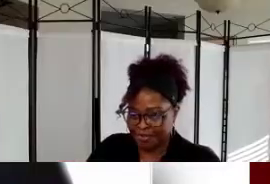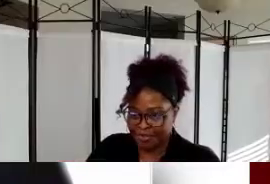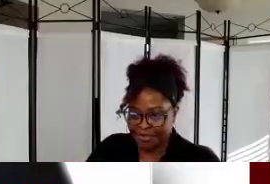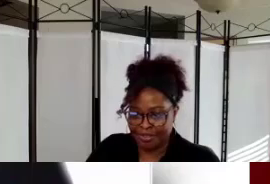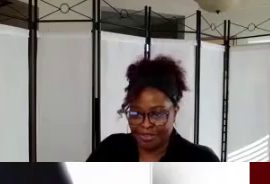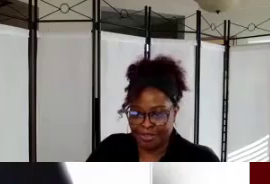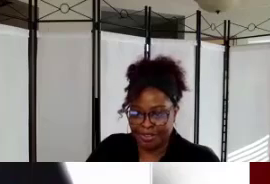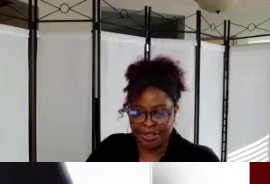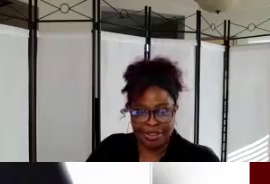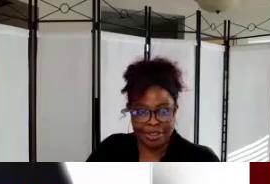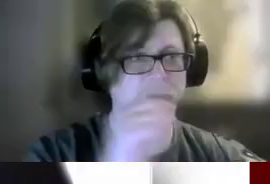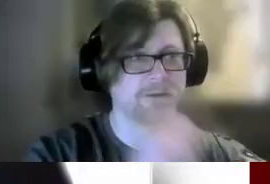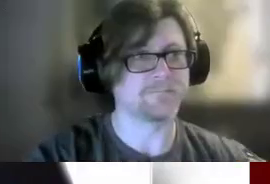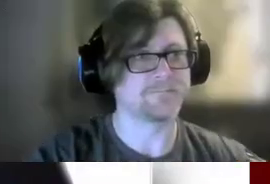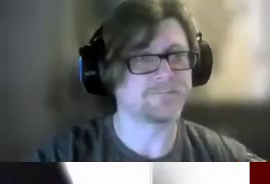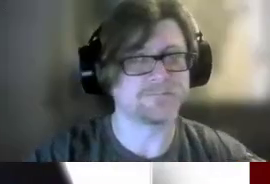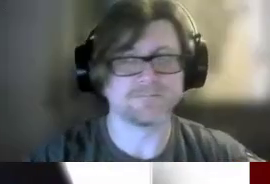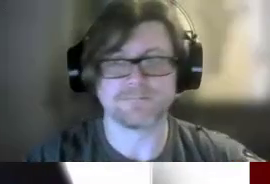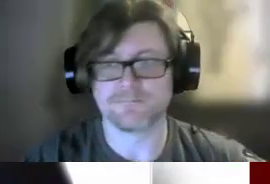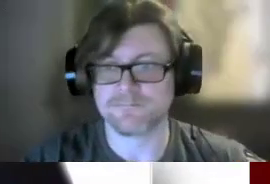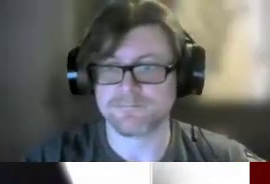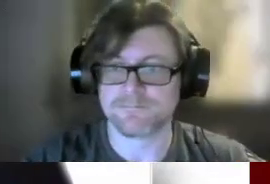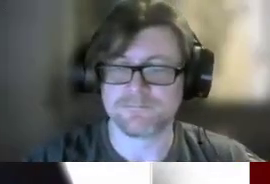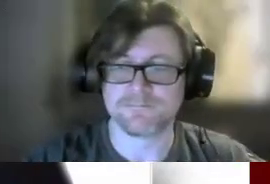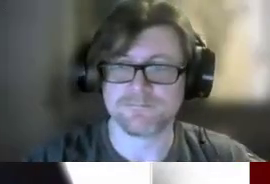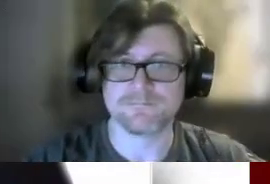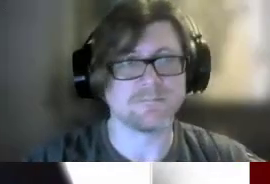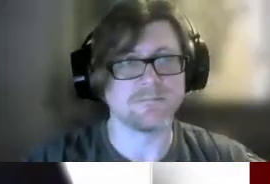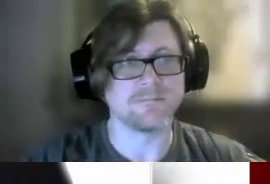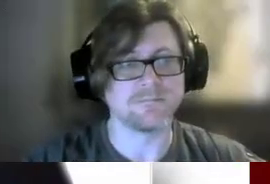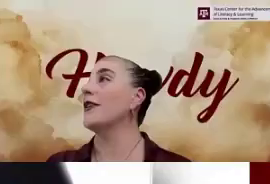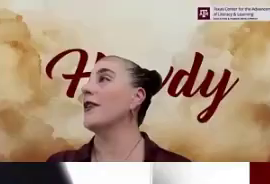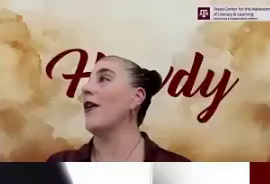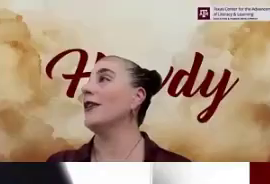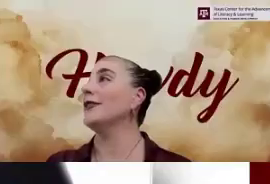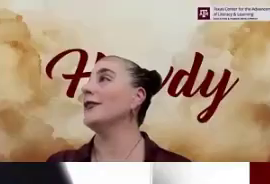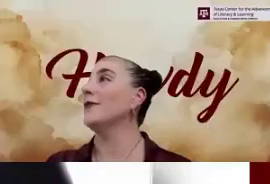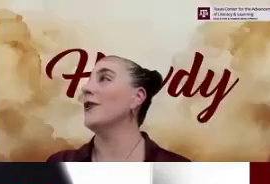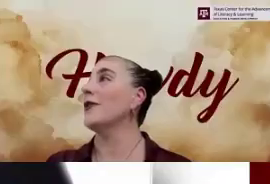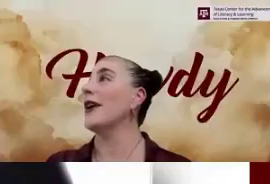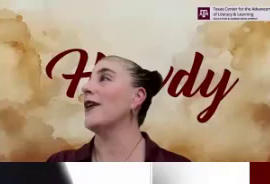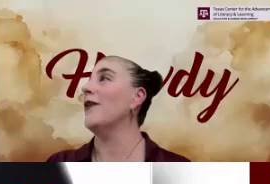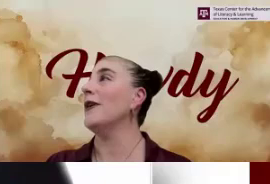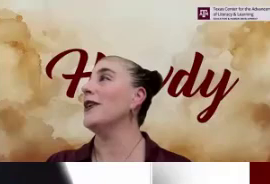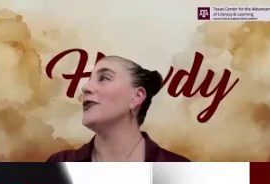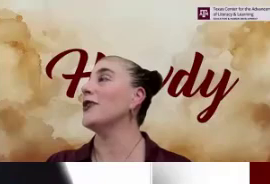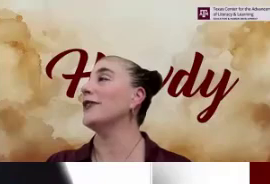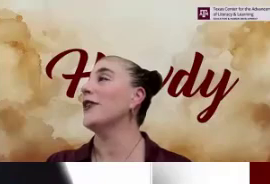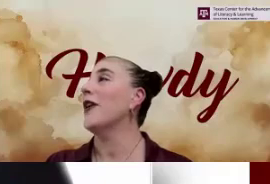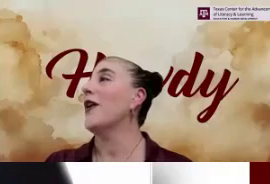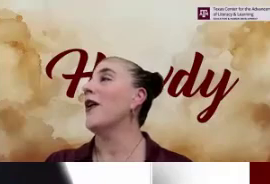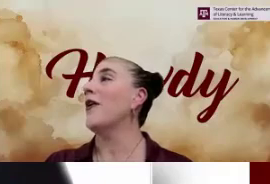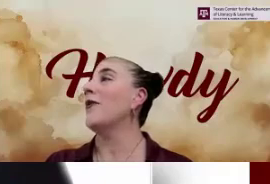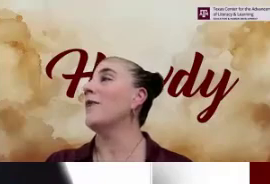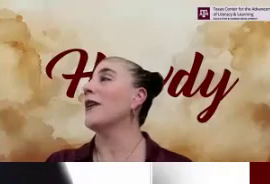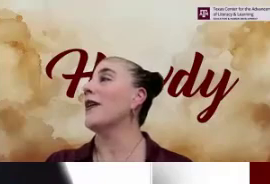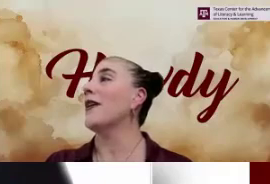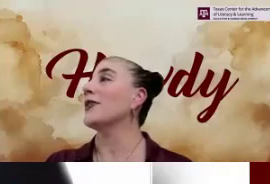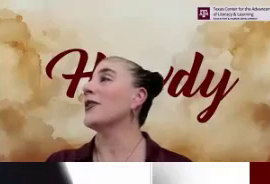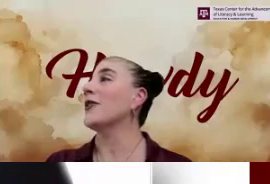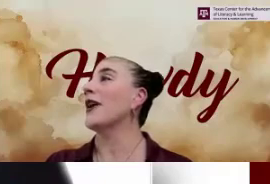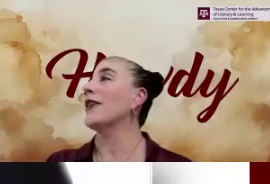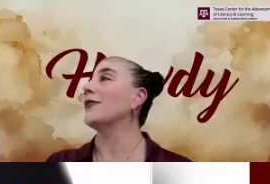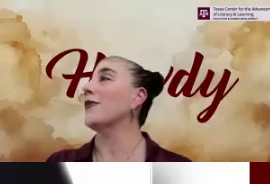Okay. Gareth? Just sent mine in. Huh? Oh, shared it. Awesome. Okay. Oh my gosh, you guys. Oh